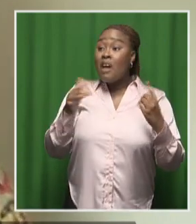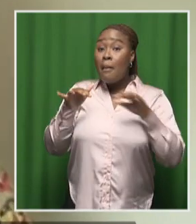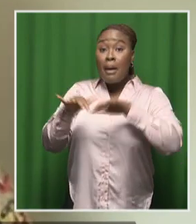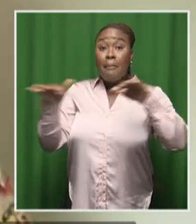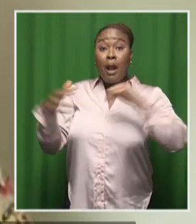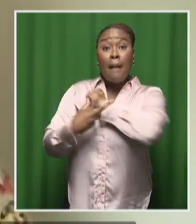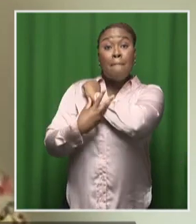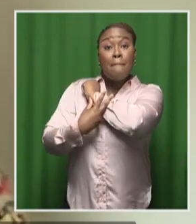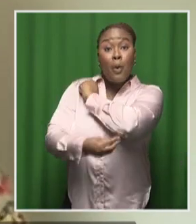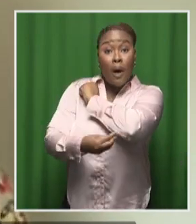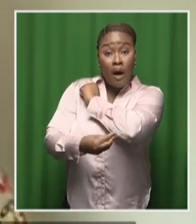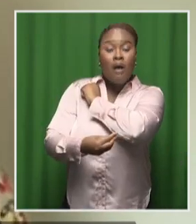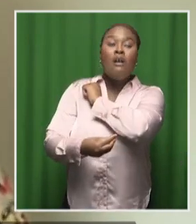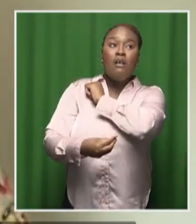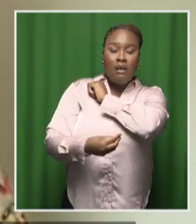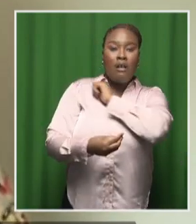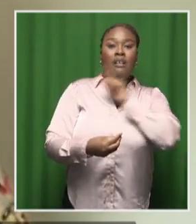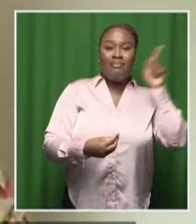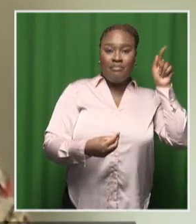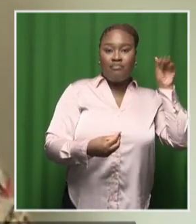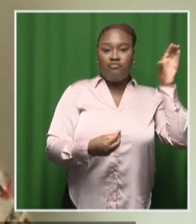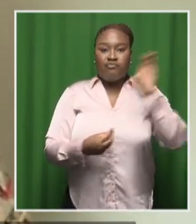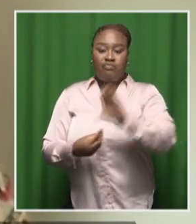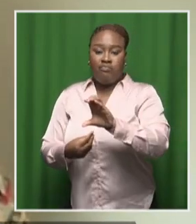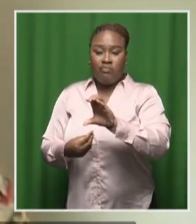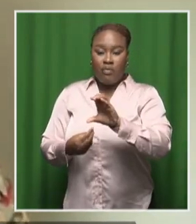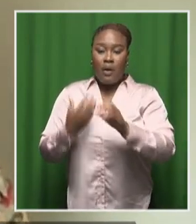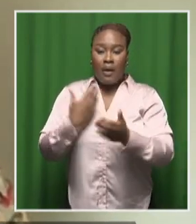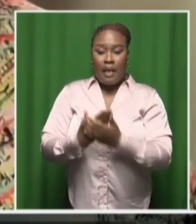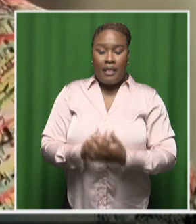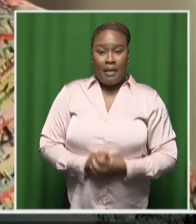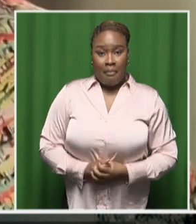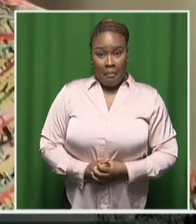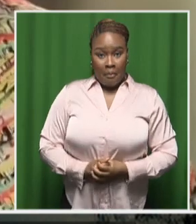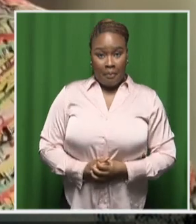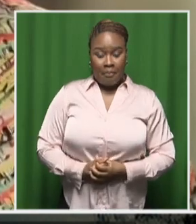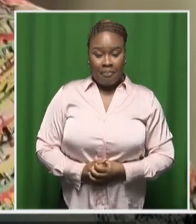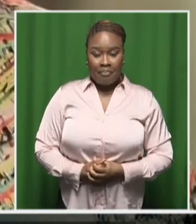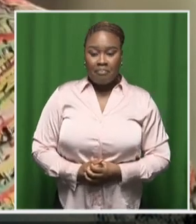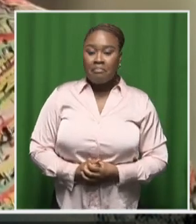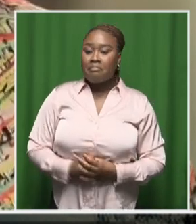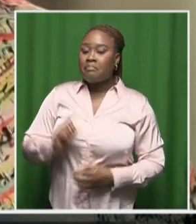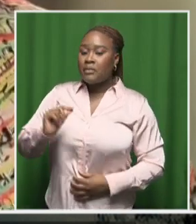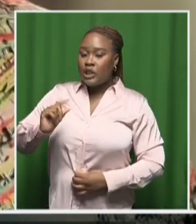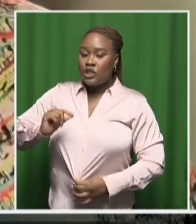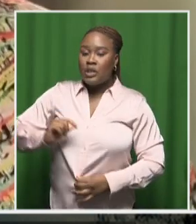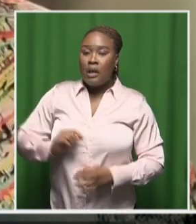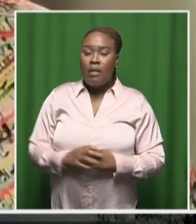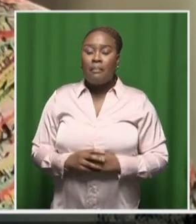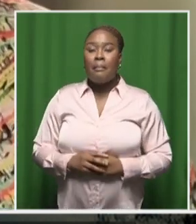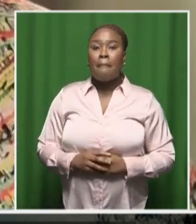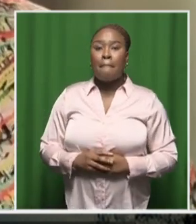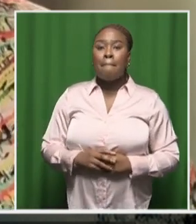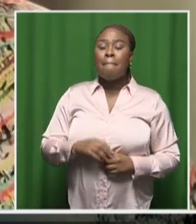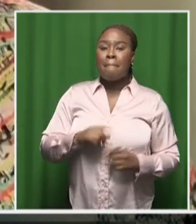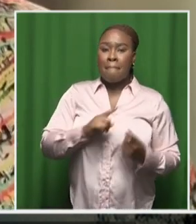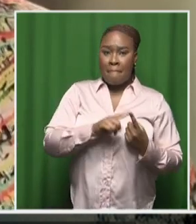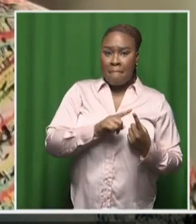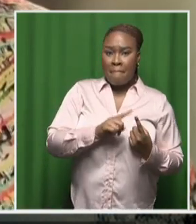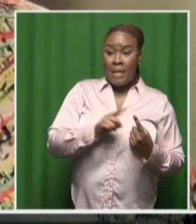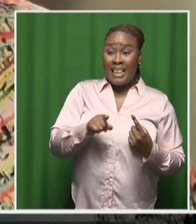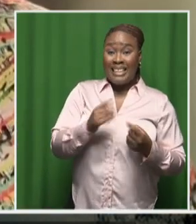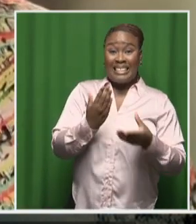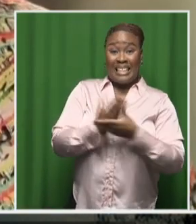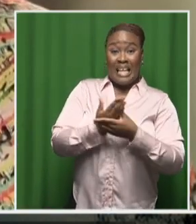persons who can't afford to pay for the paternity tests. I want to ask you this question. What are some of the other ways? Obviously, this is a particular